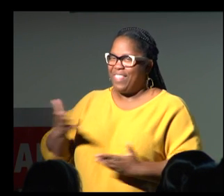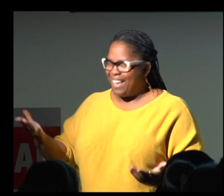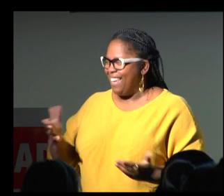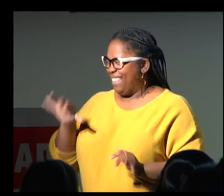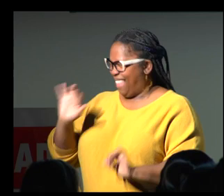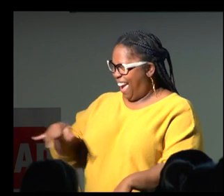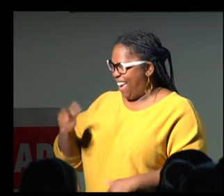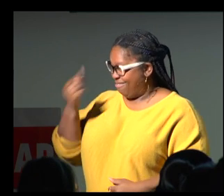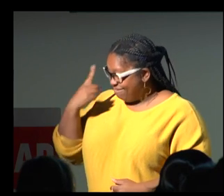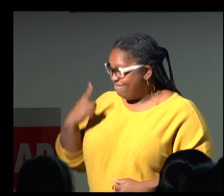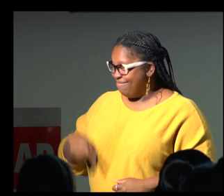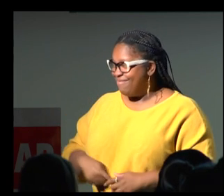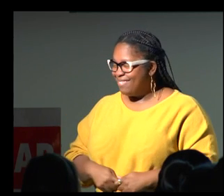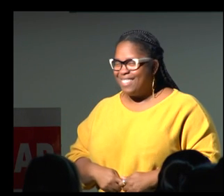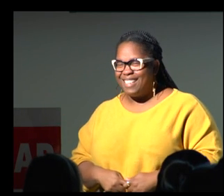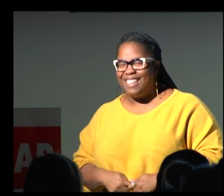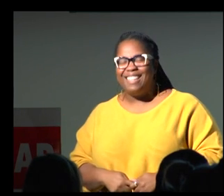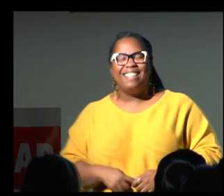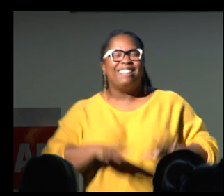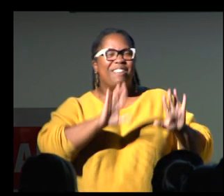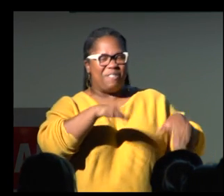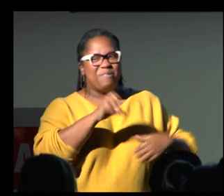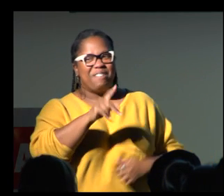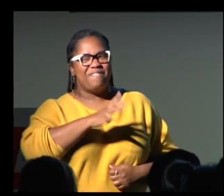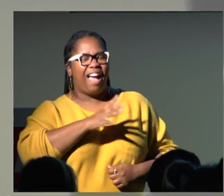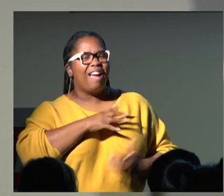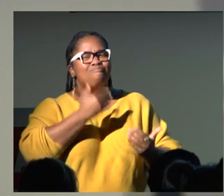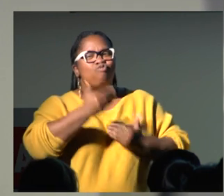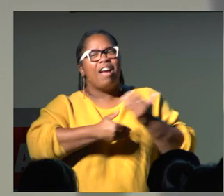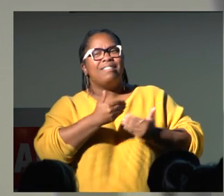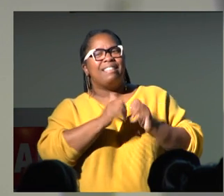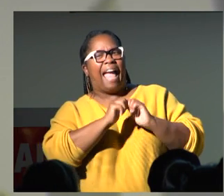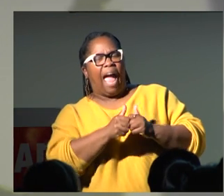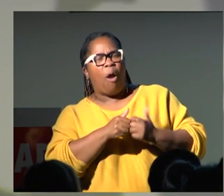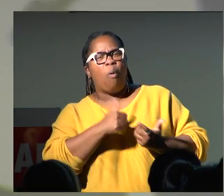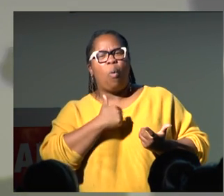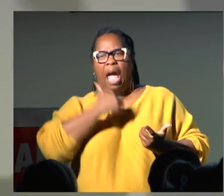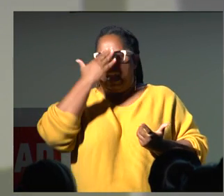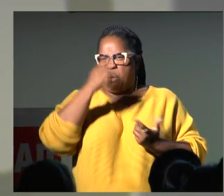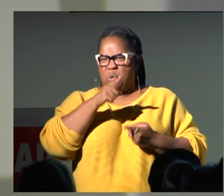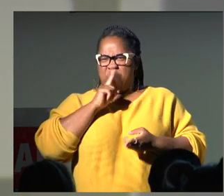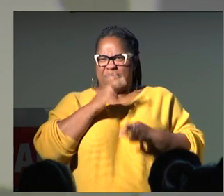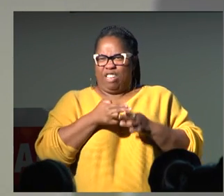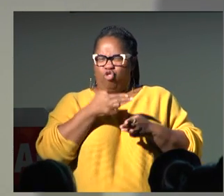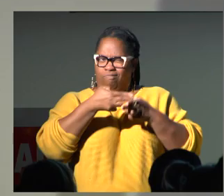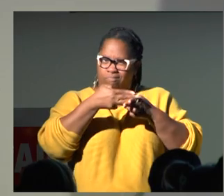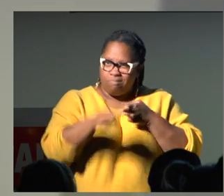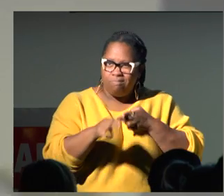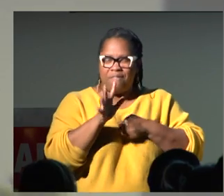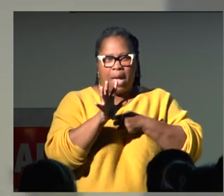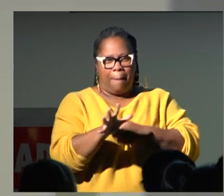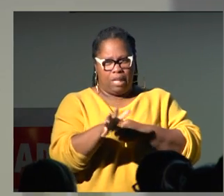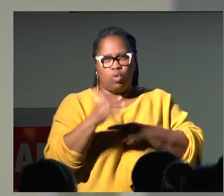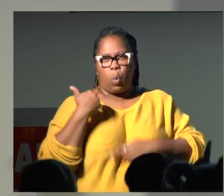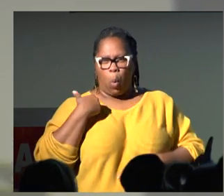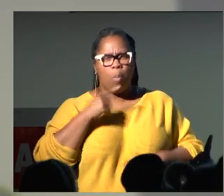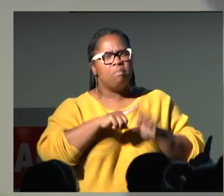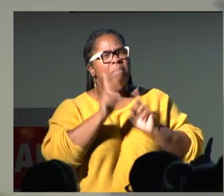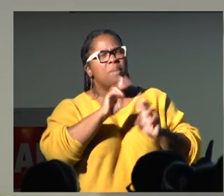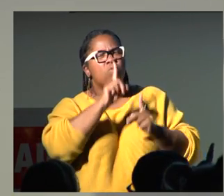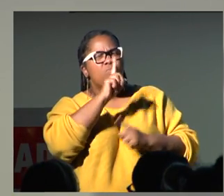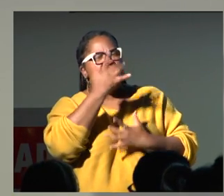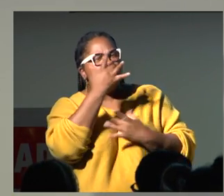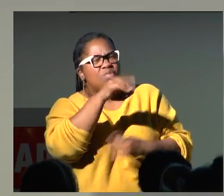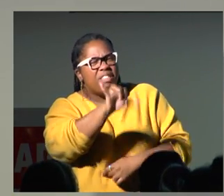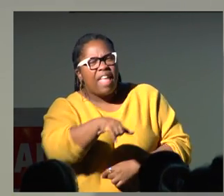It's the real thing, yeah. So take us through that, how you actually, I know you mentioned it very sort of quickly 5 minutes ago, but I think people are interested in